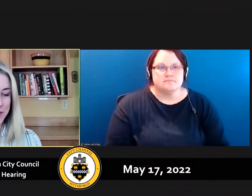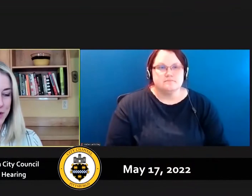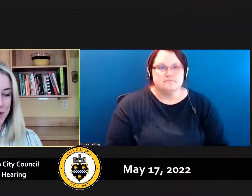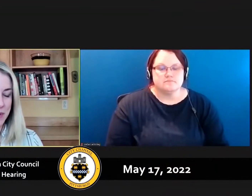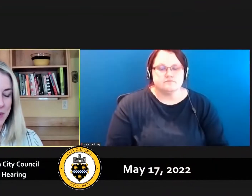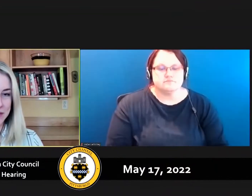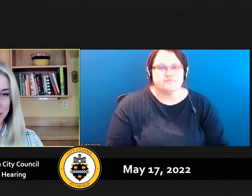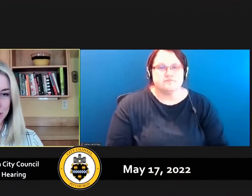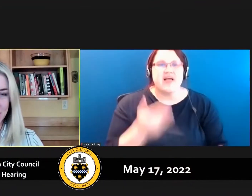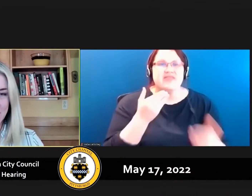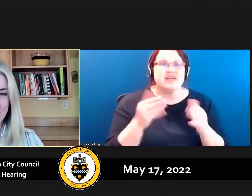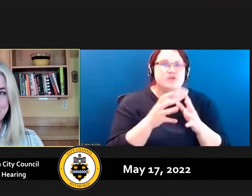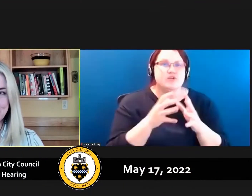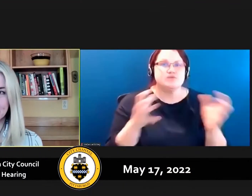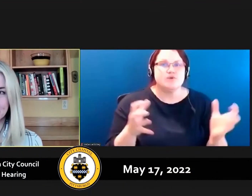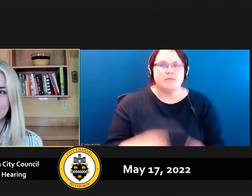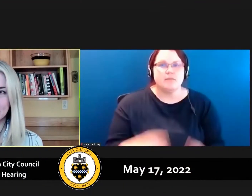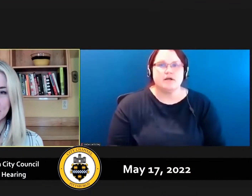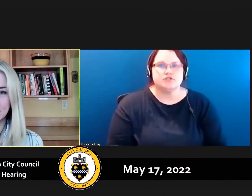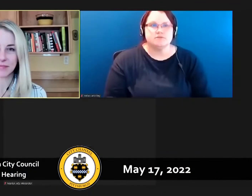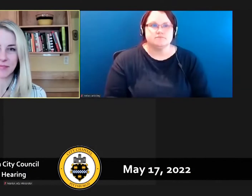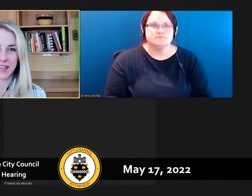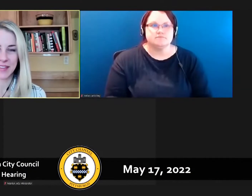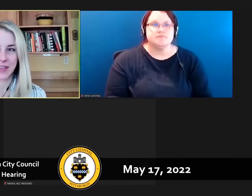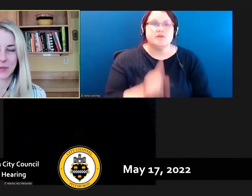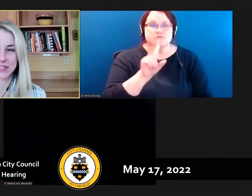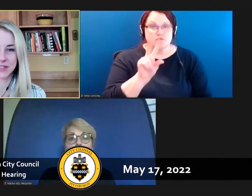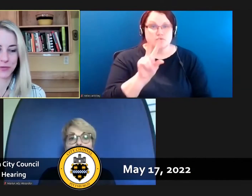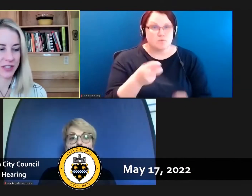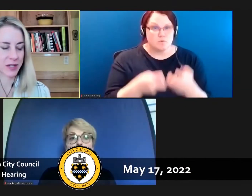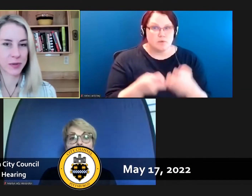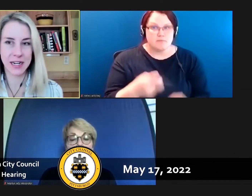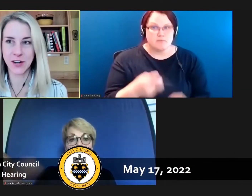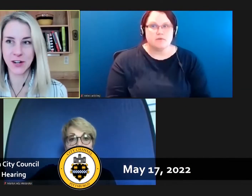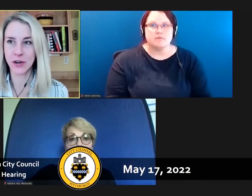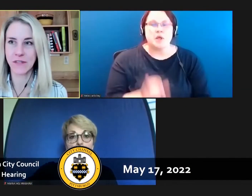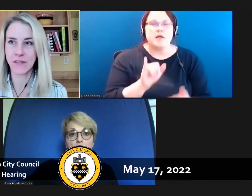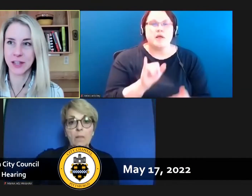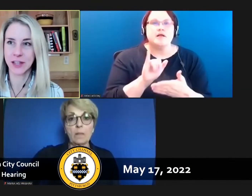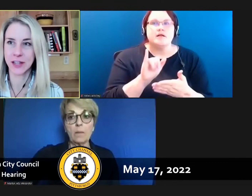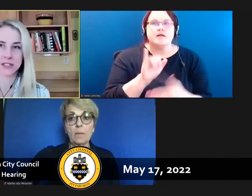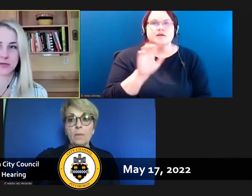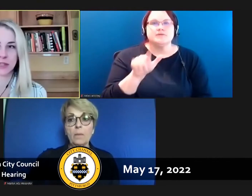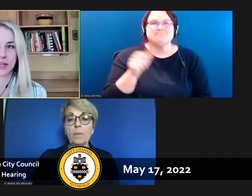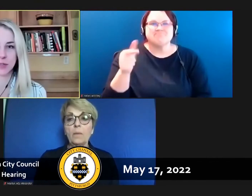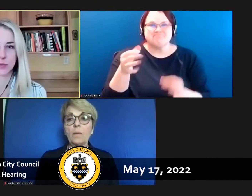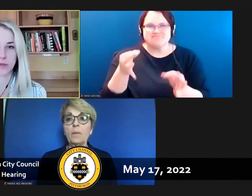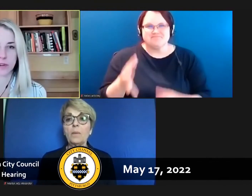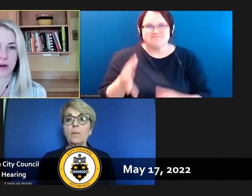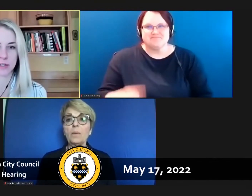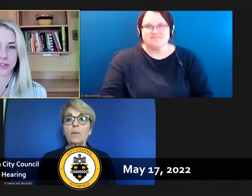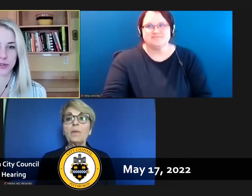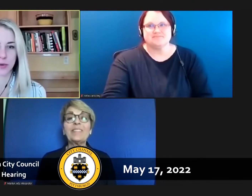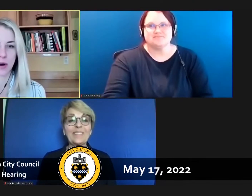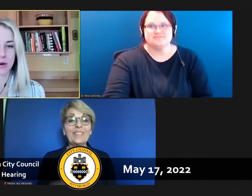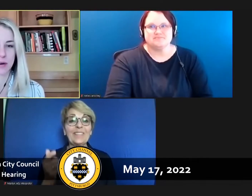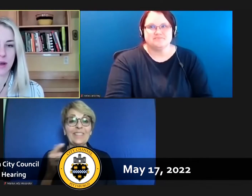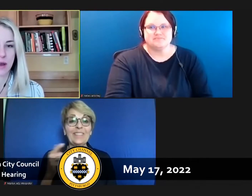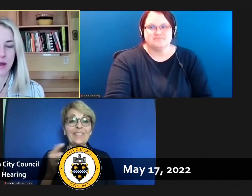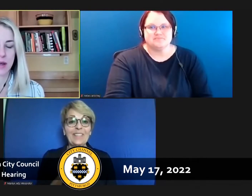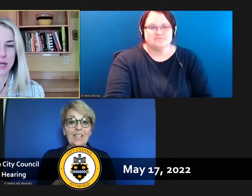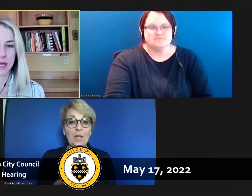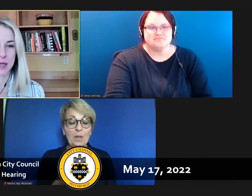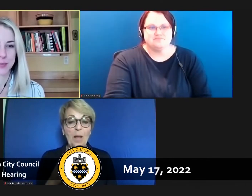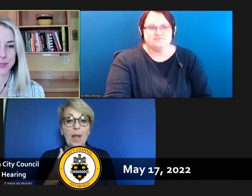Thank you so much. Sure, no problem. Sure. That was really complete, and I don't have any questions. I'd really like to move it on to